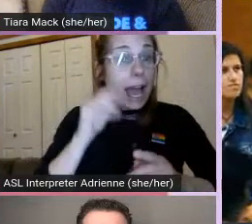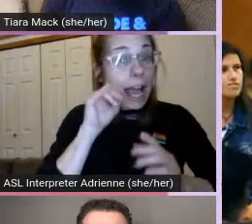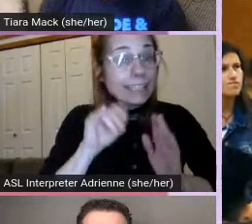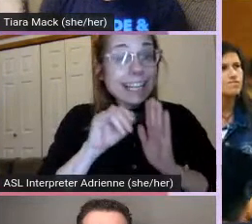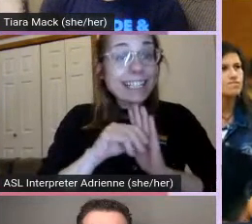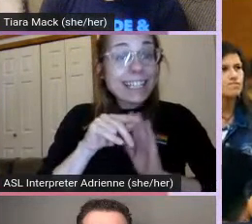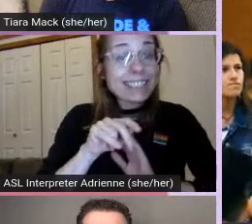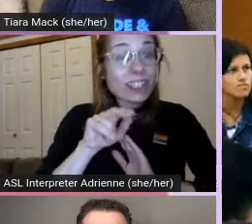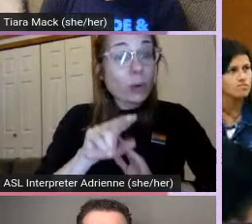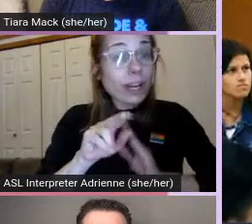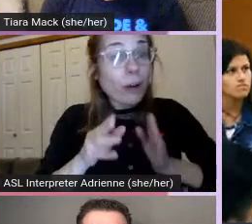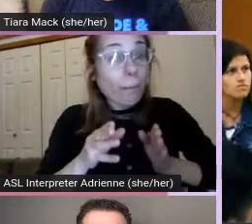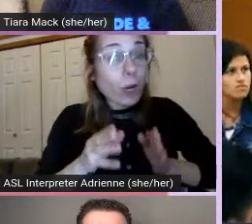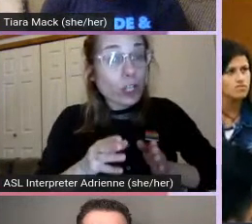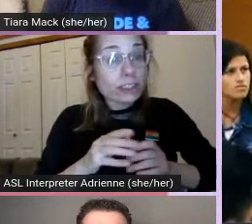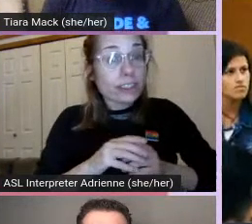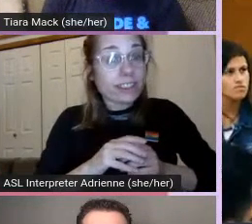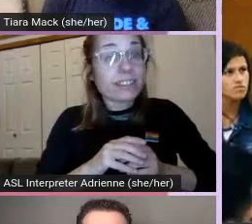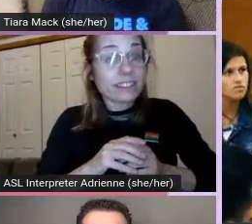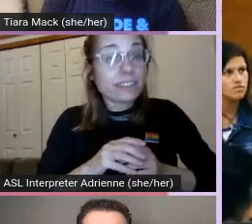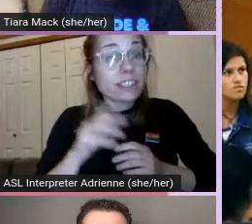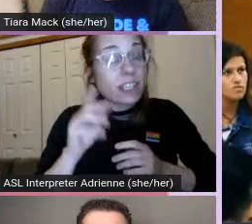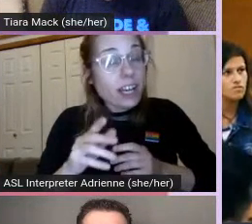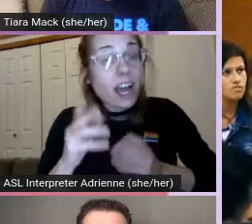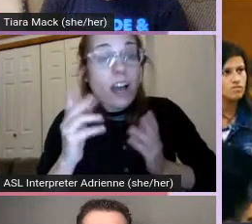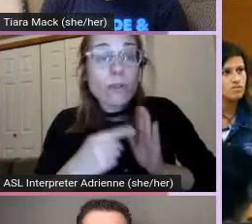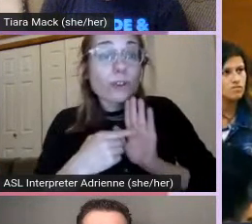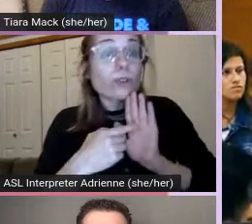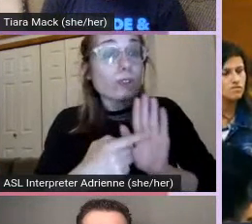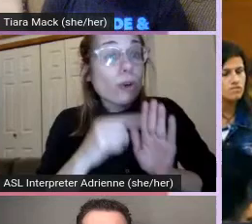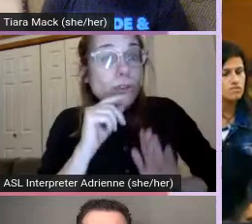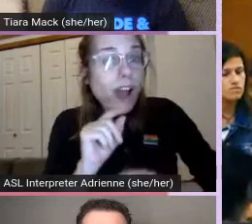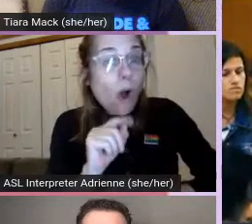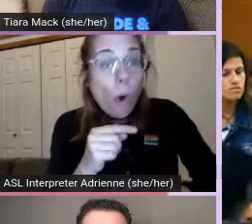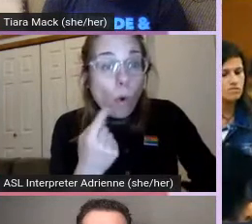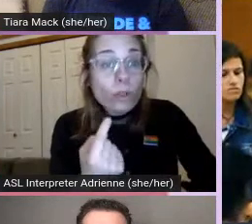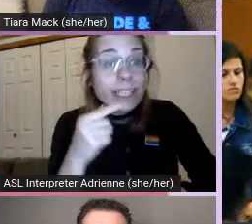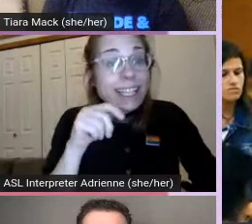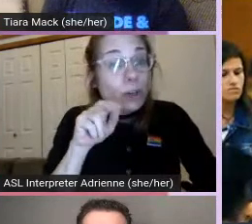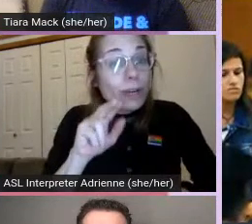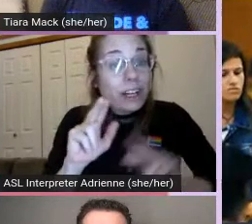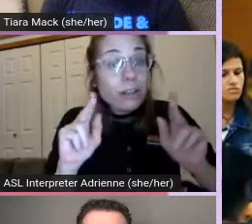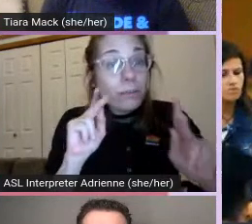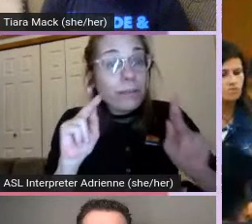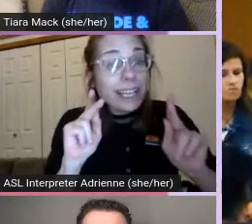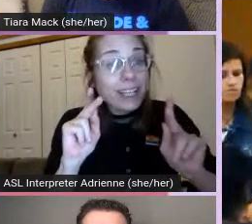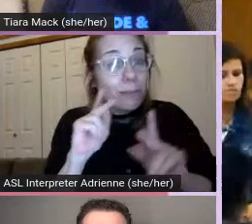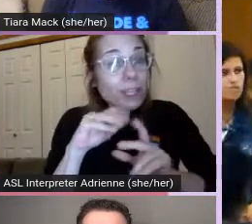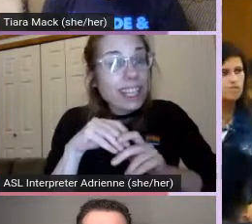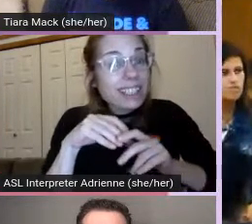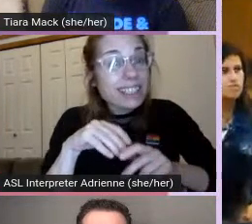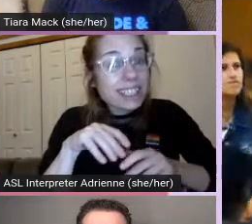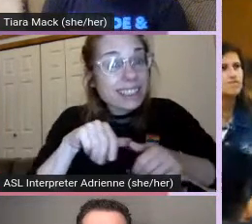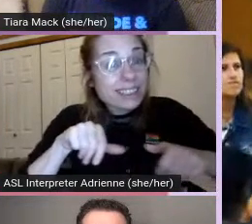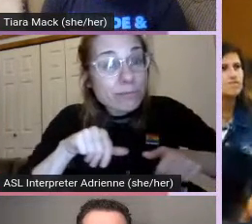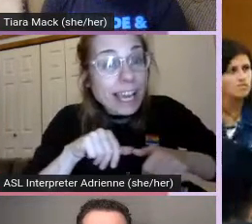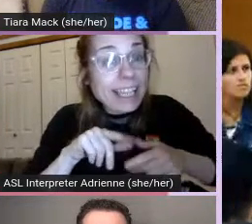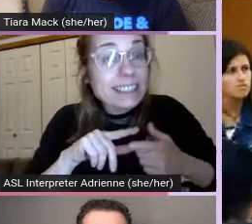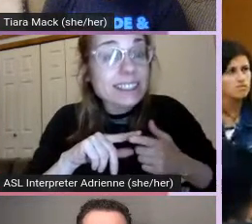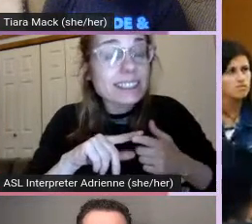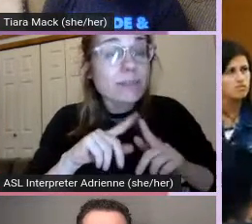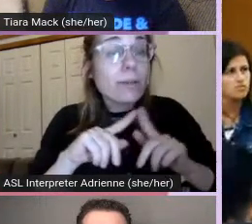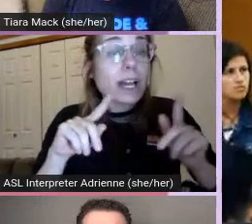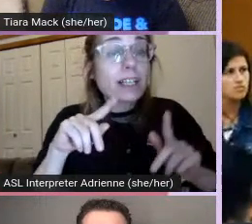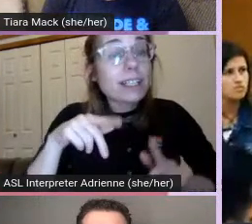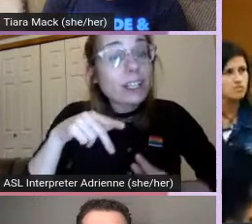services to show that there are not only queer people who are in this space, but that having a queer inclusive lens